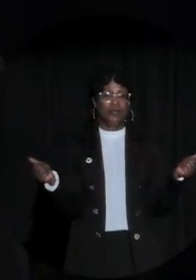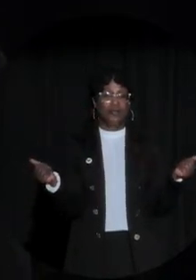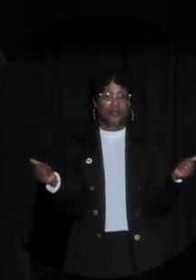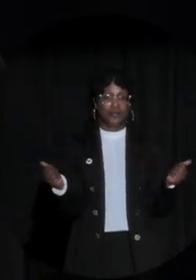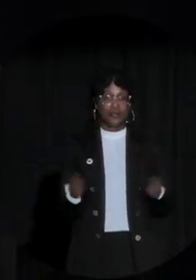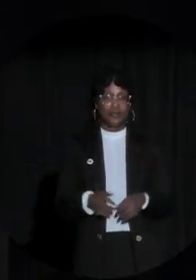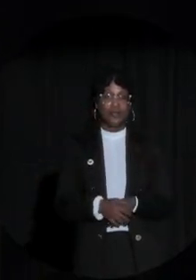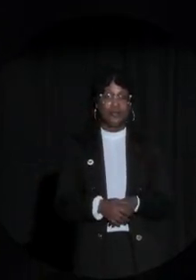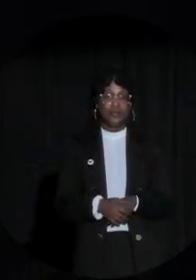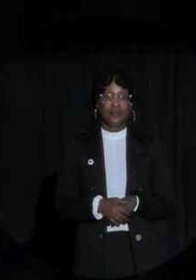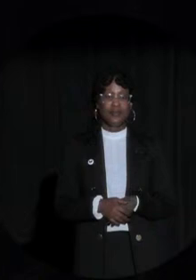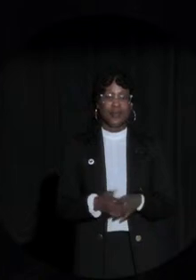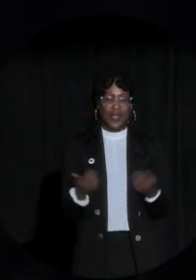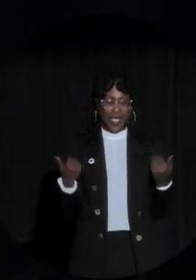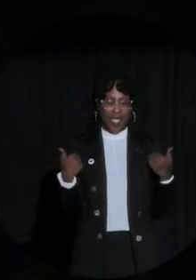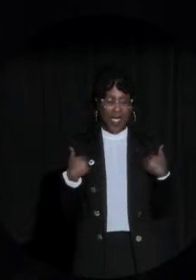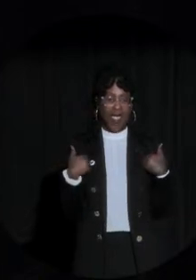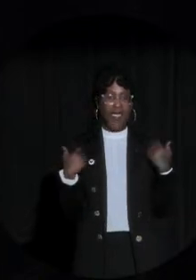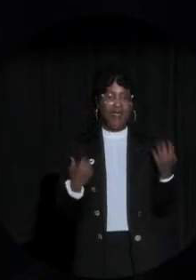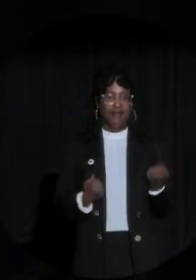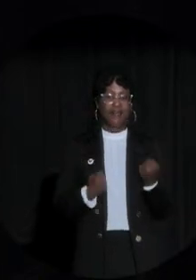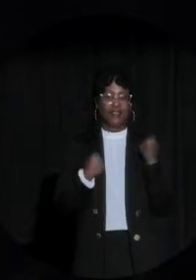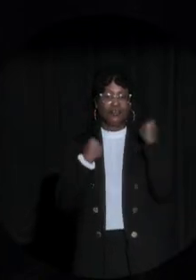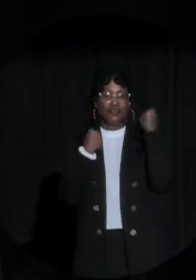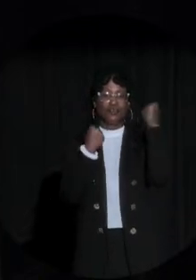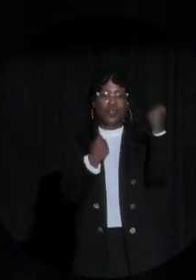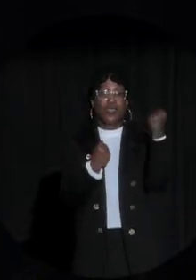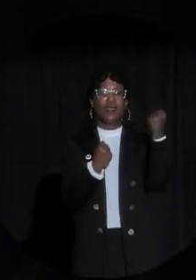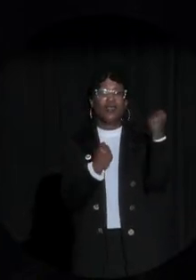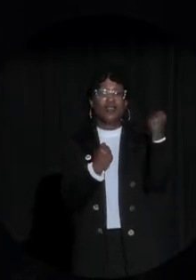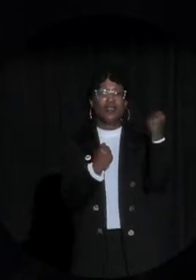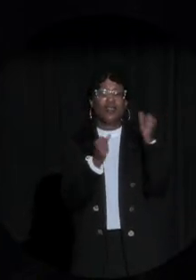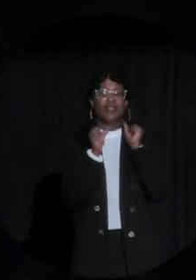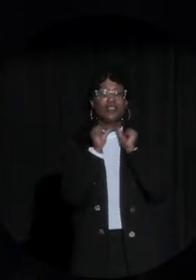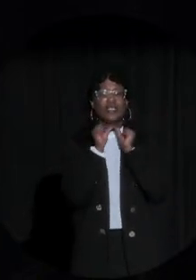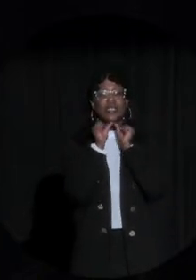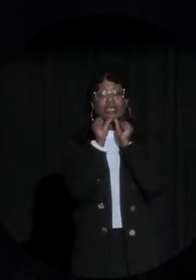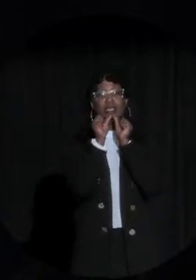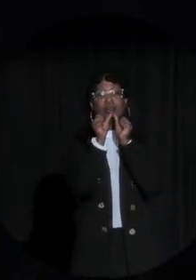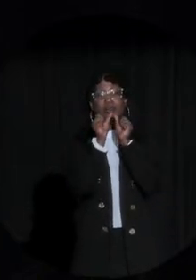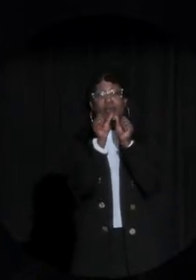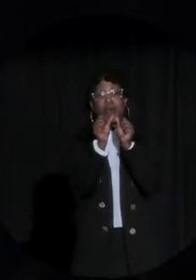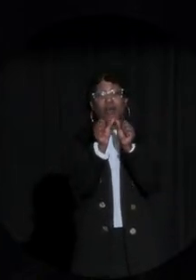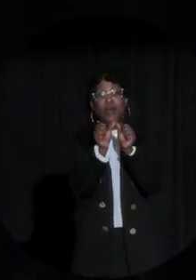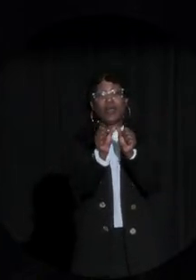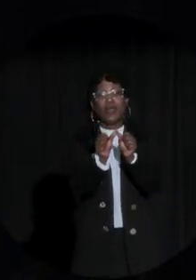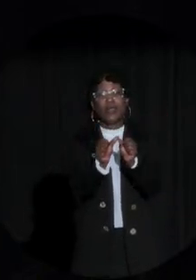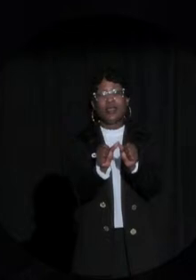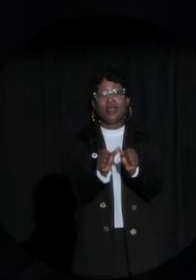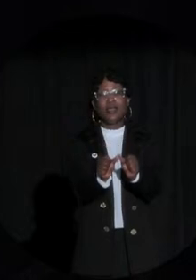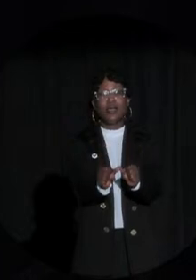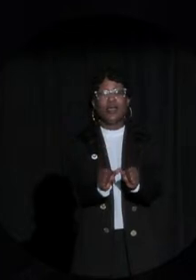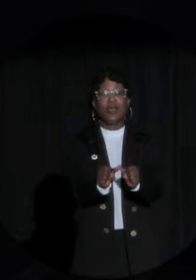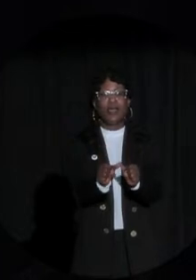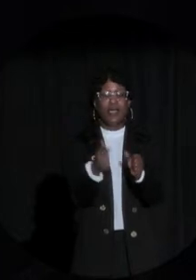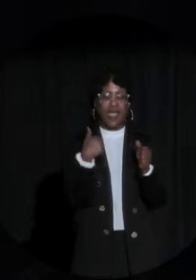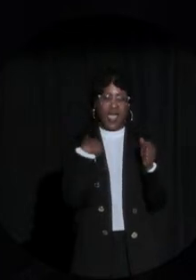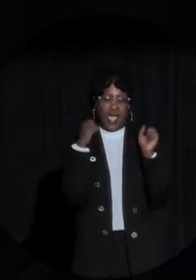gone. I had the strength to keep going on. I